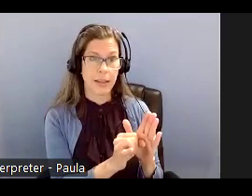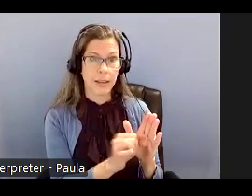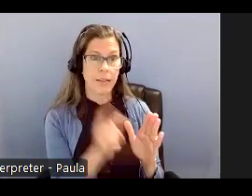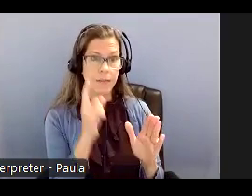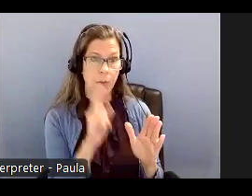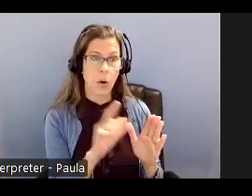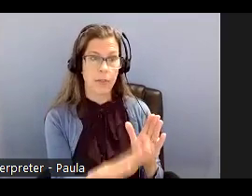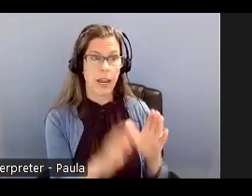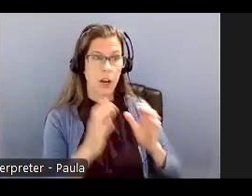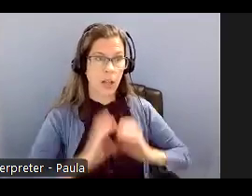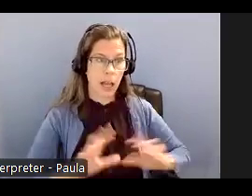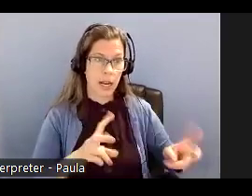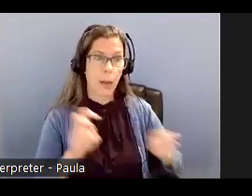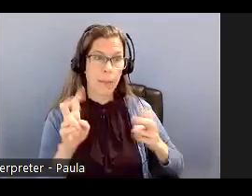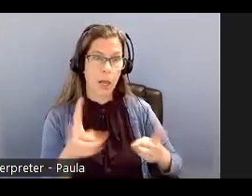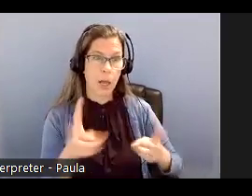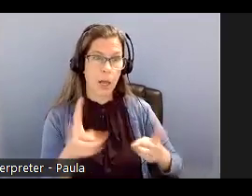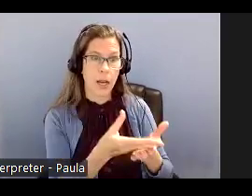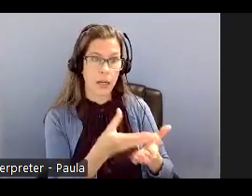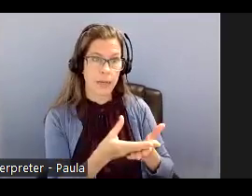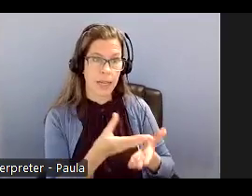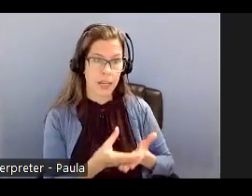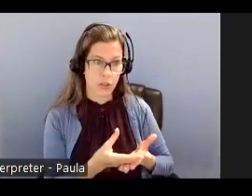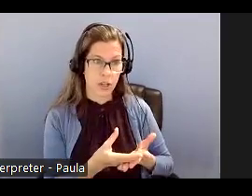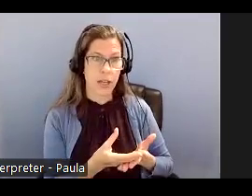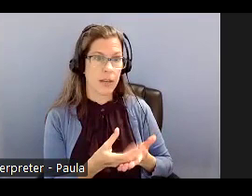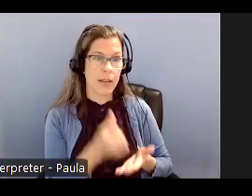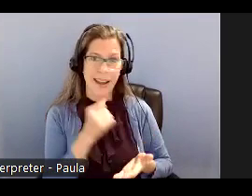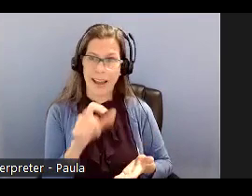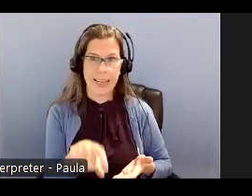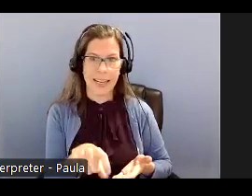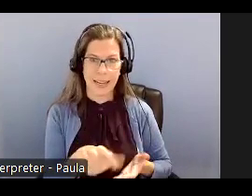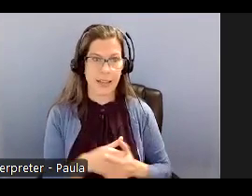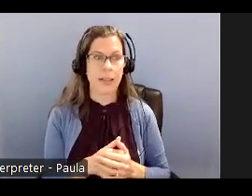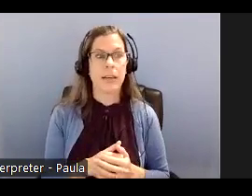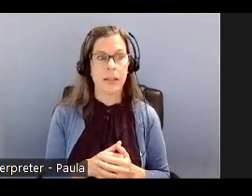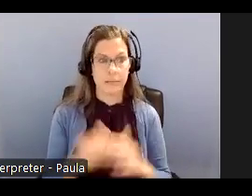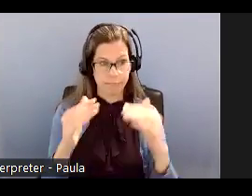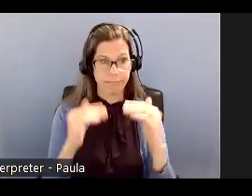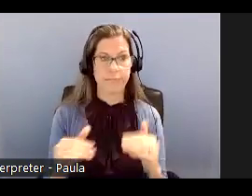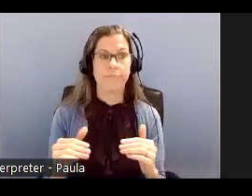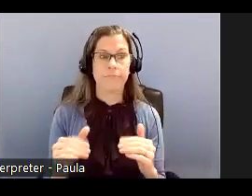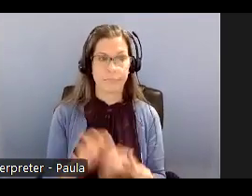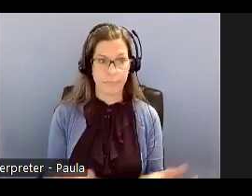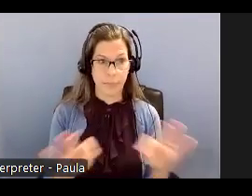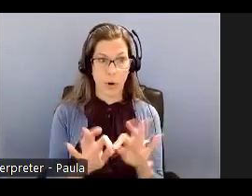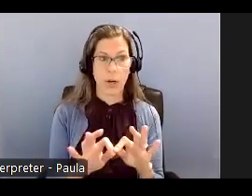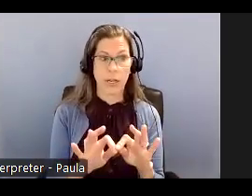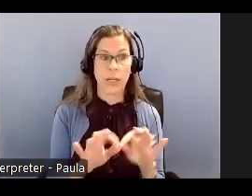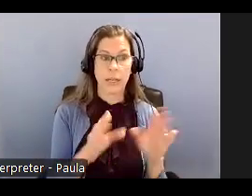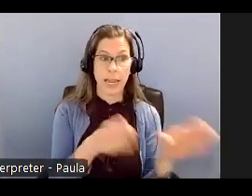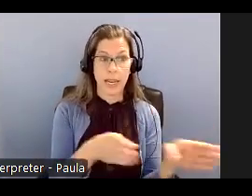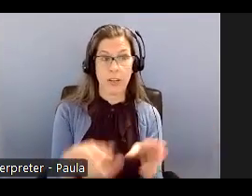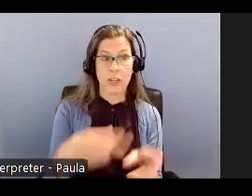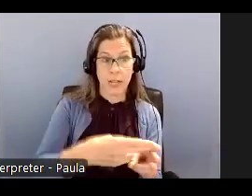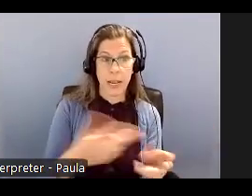any documentation, and uploading any documentation will not be needed. Be sure the individual's name matches how it is spelled